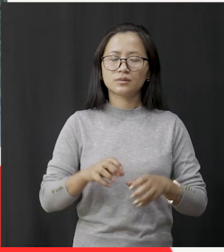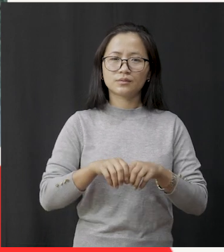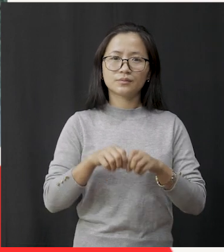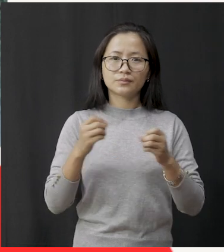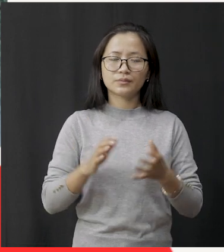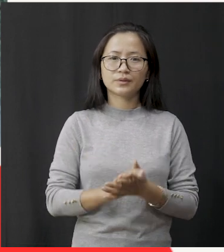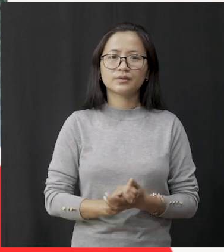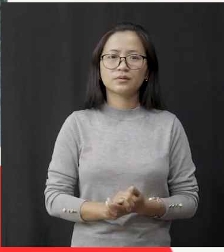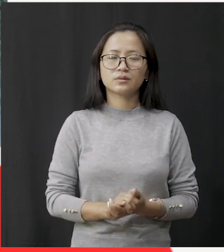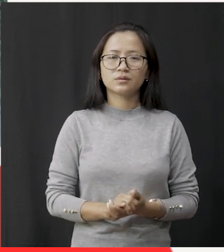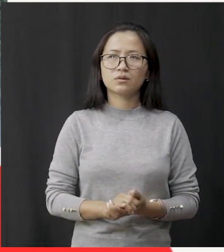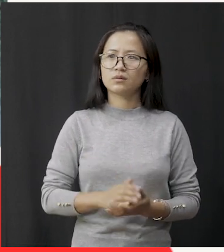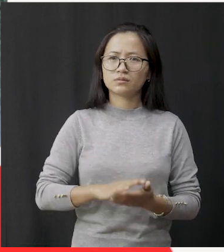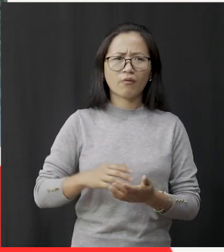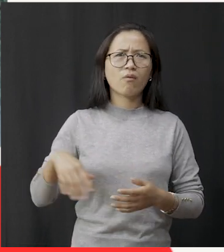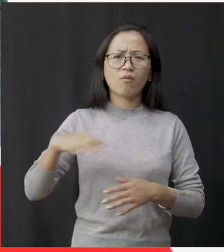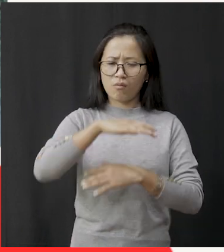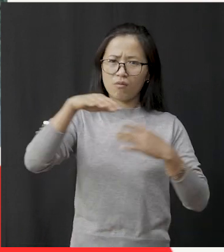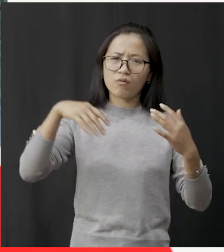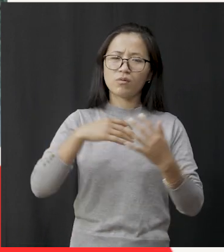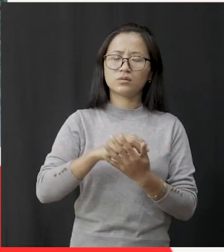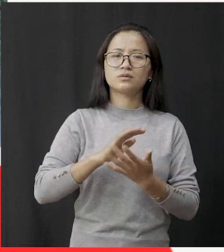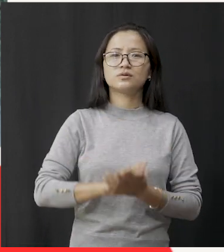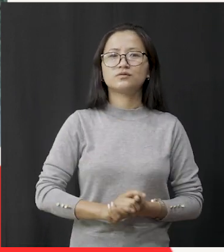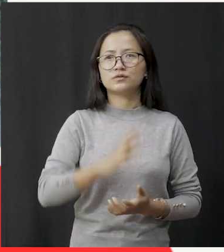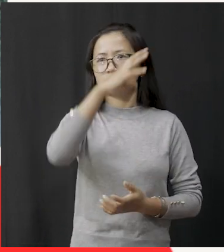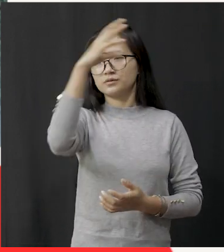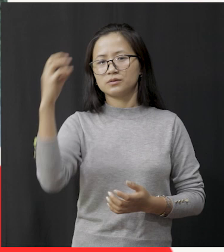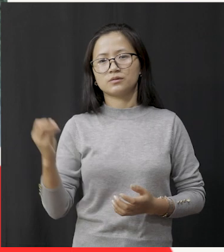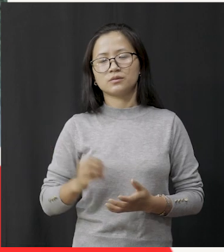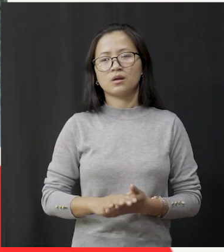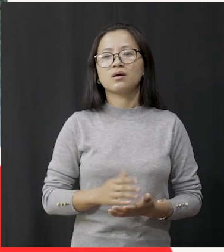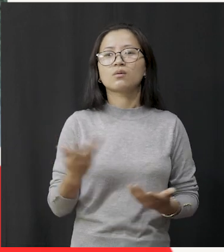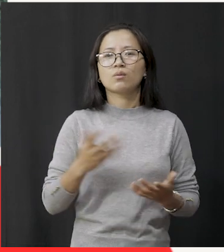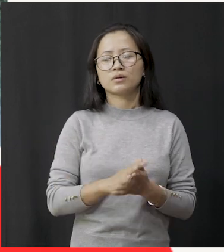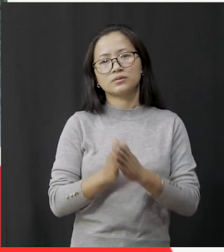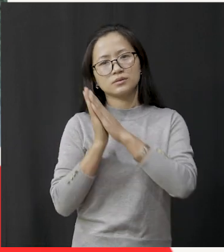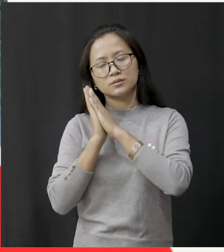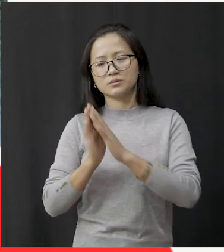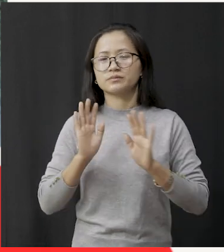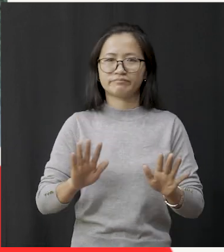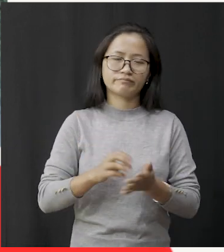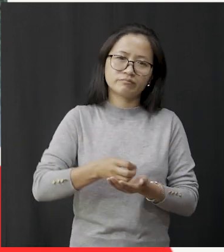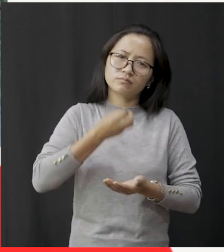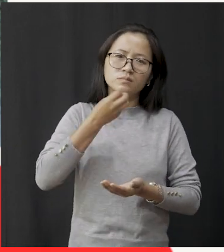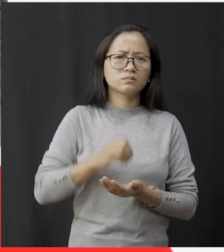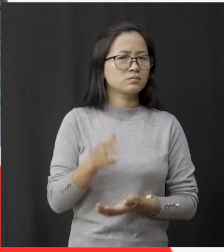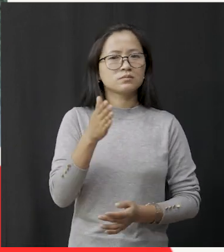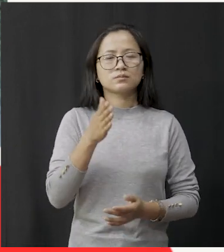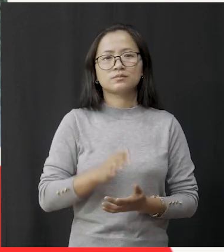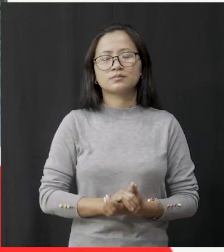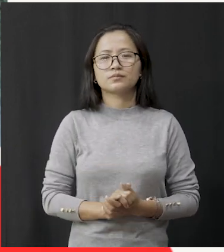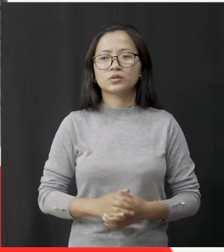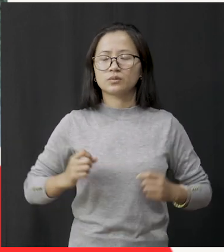break the overnight fast because while sleeping, we are not having anything, right? So